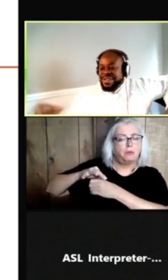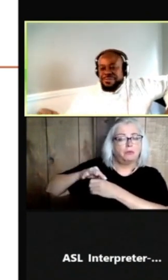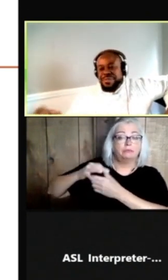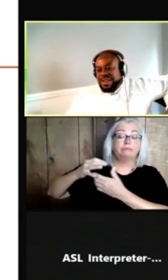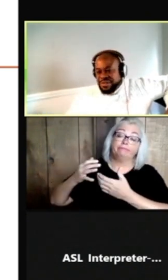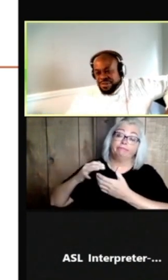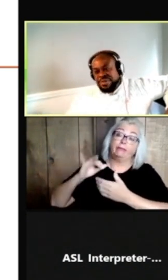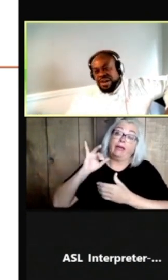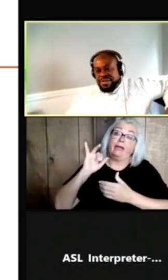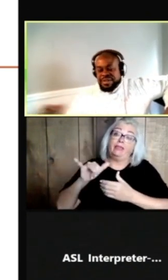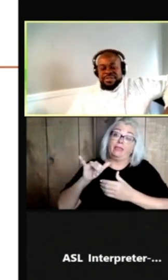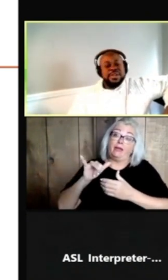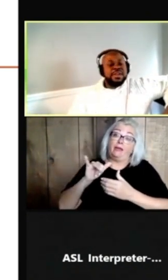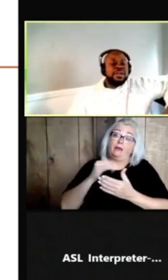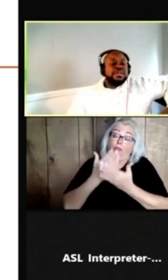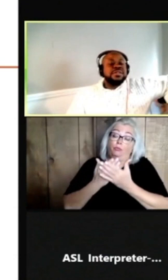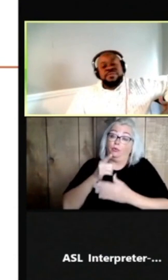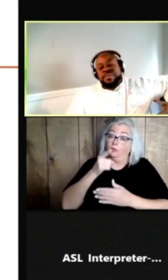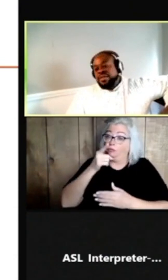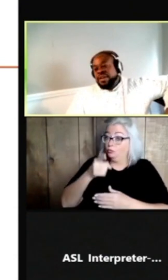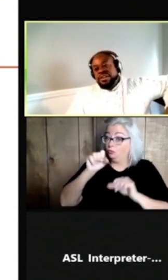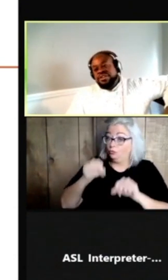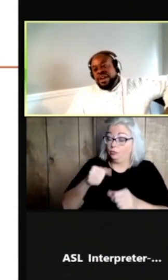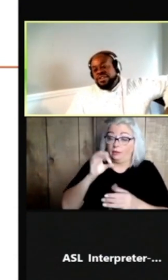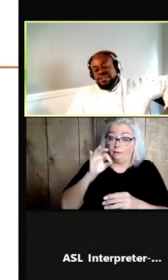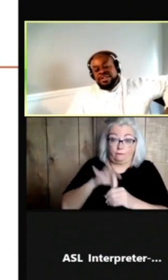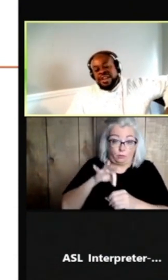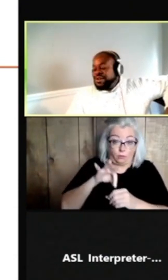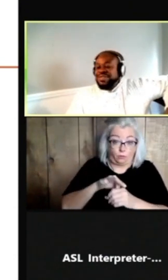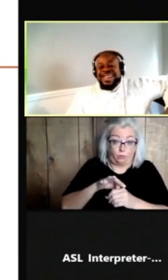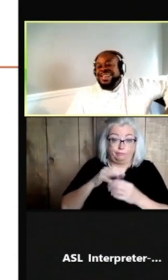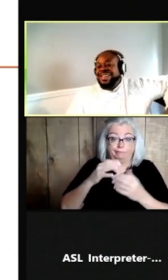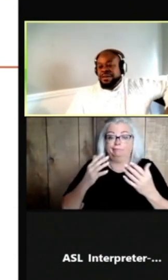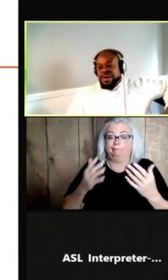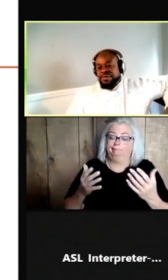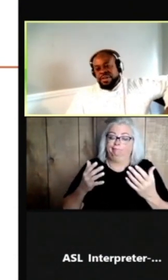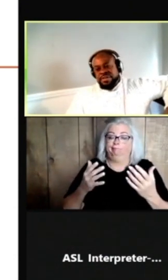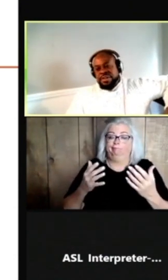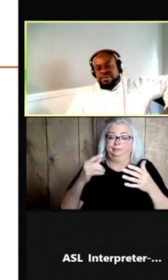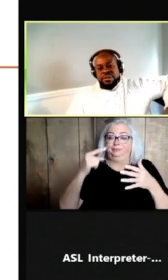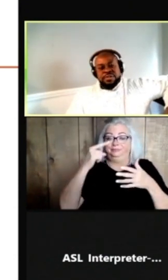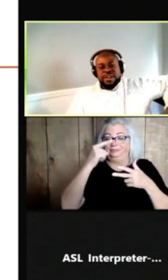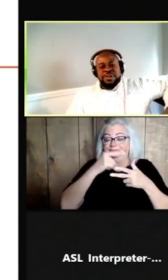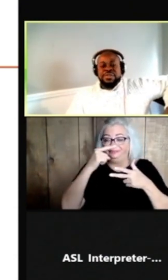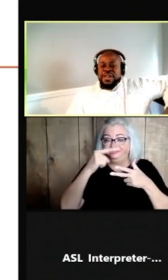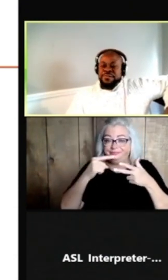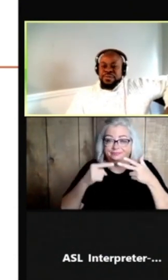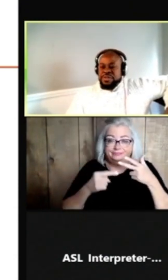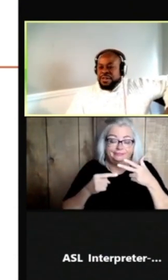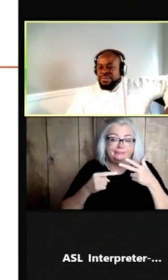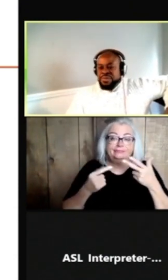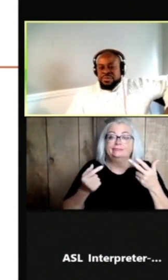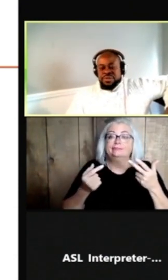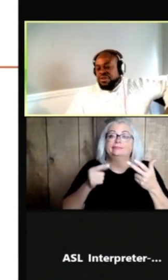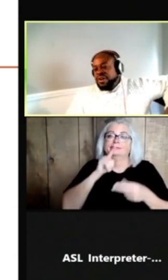person coming into the process. These are basically strategies that don't say anything about race. In other words, they don't say, for example, that we're